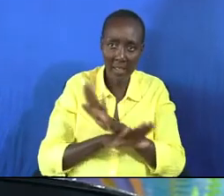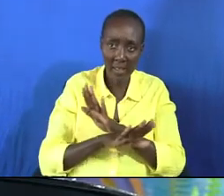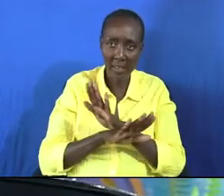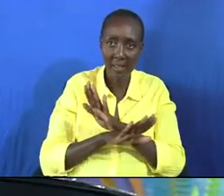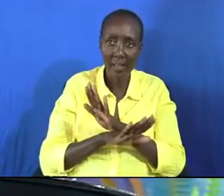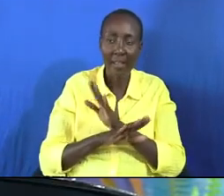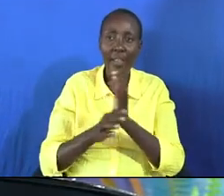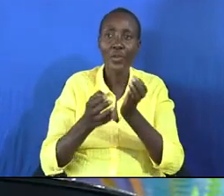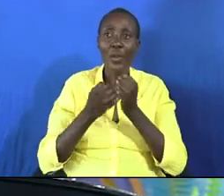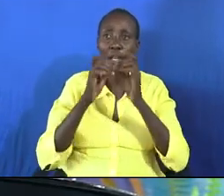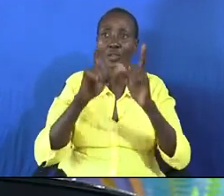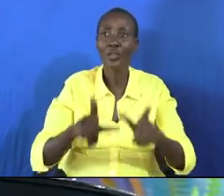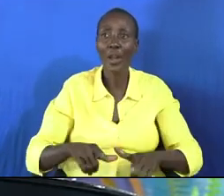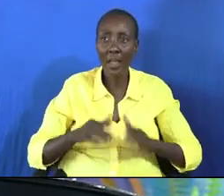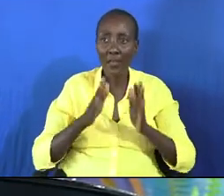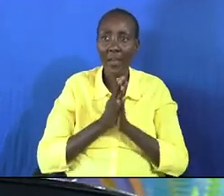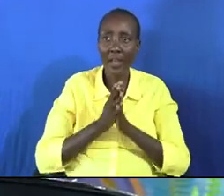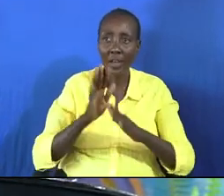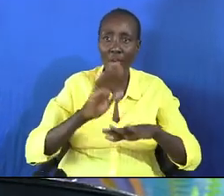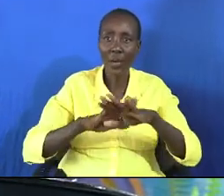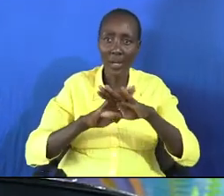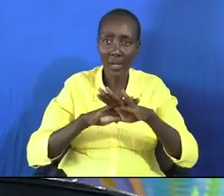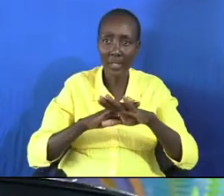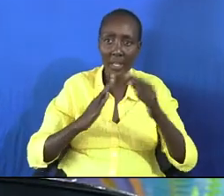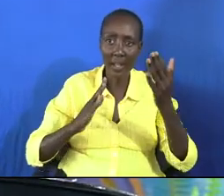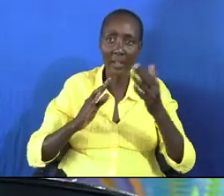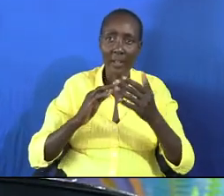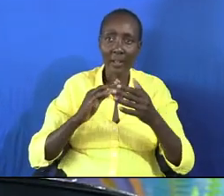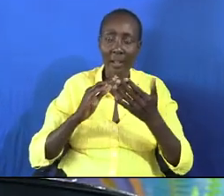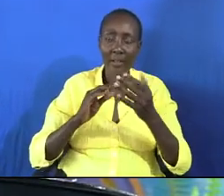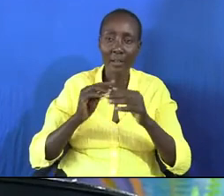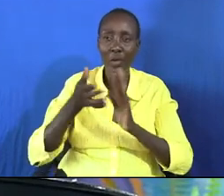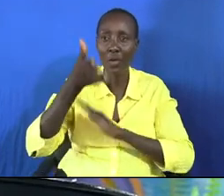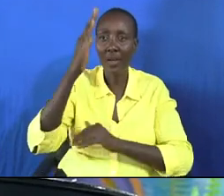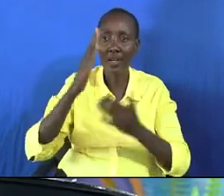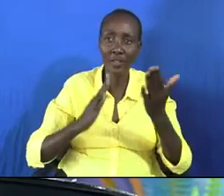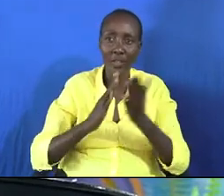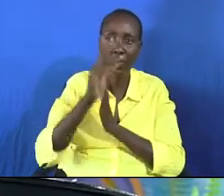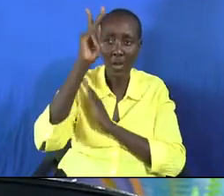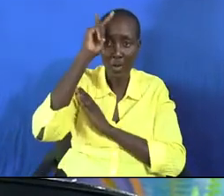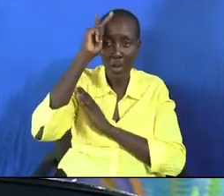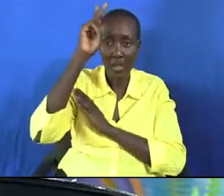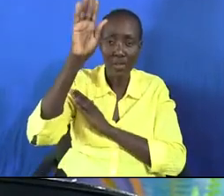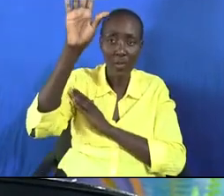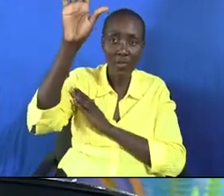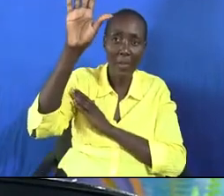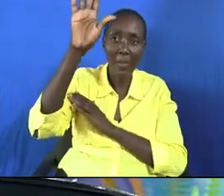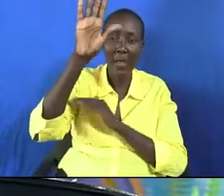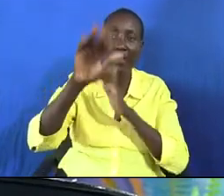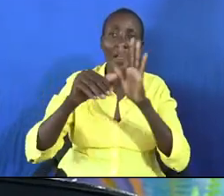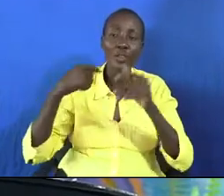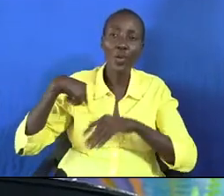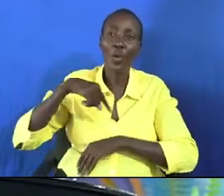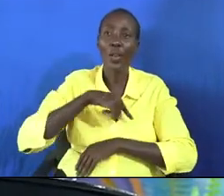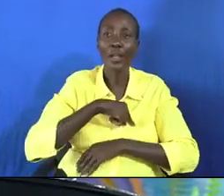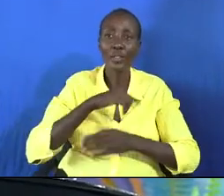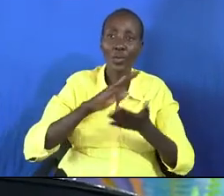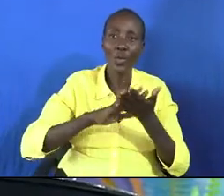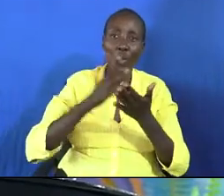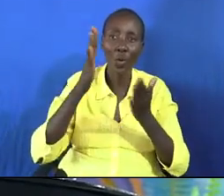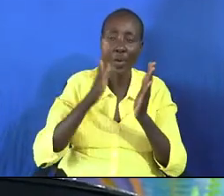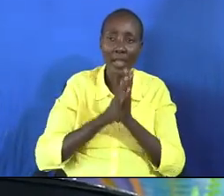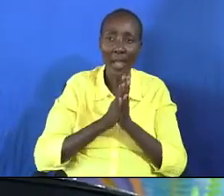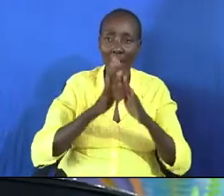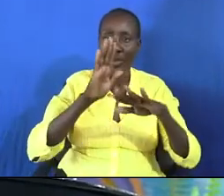that pertain to life and godliness, through the knowledge of him who called us by glory